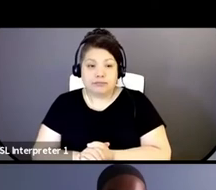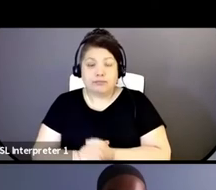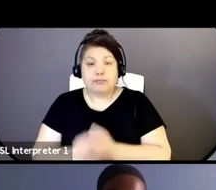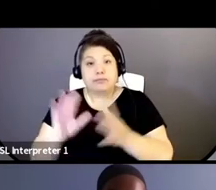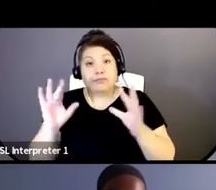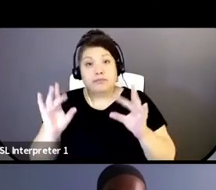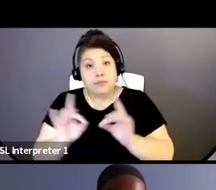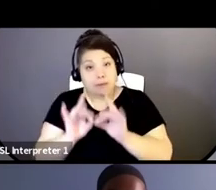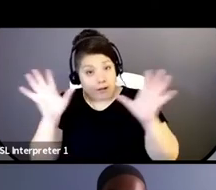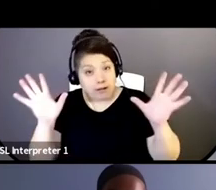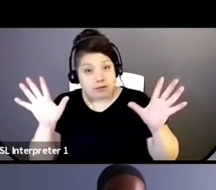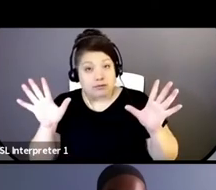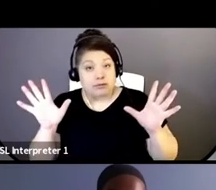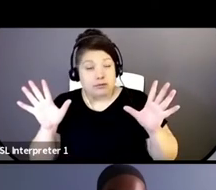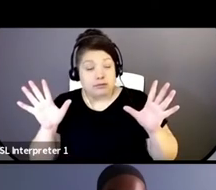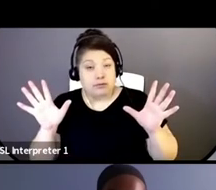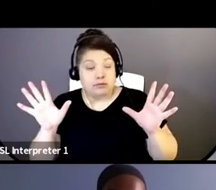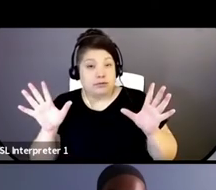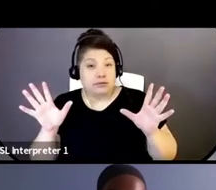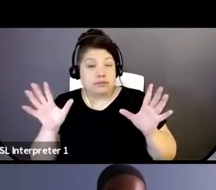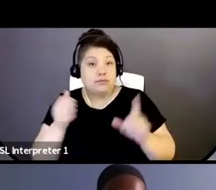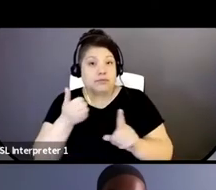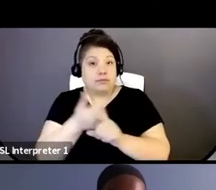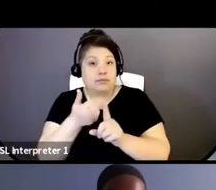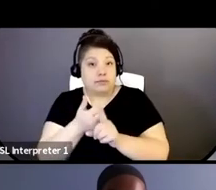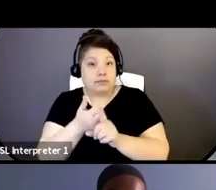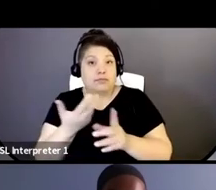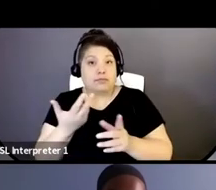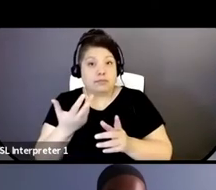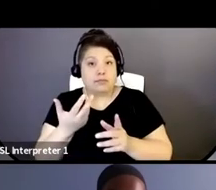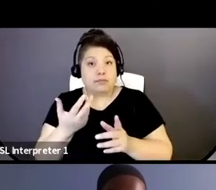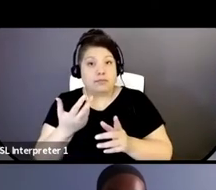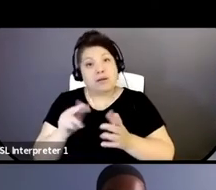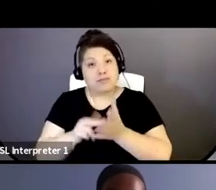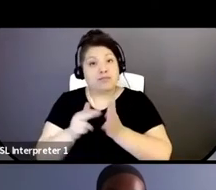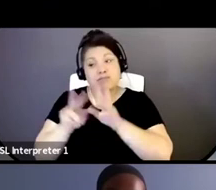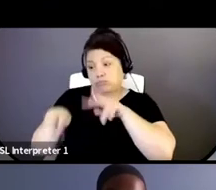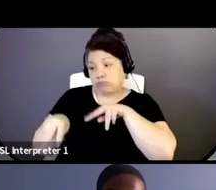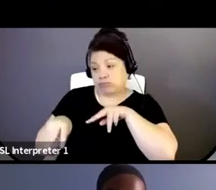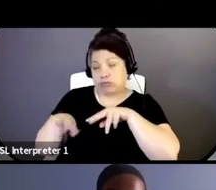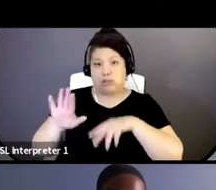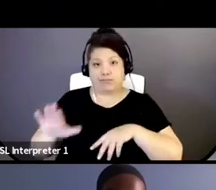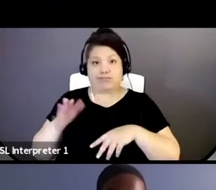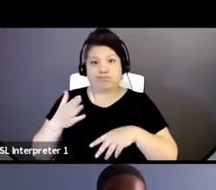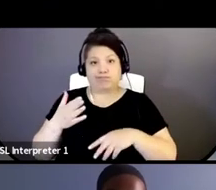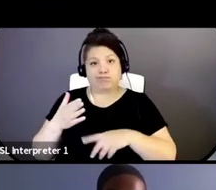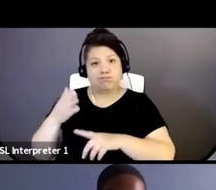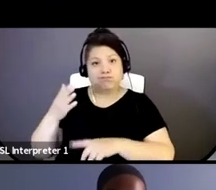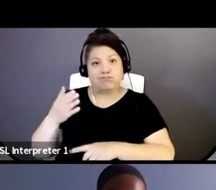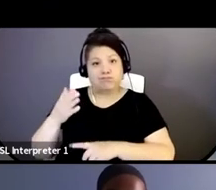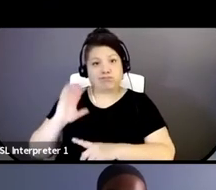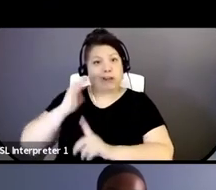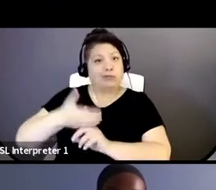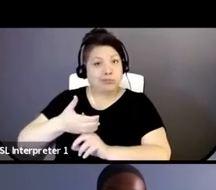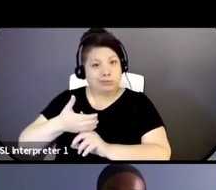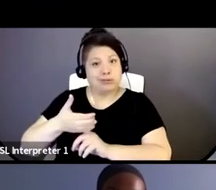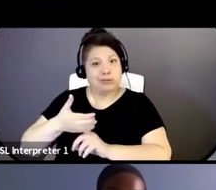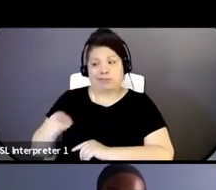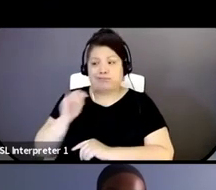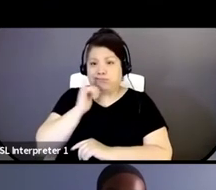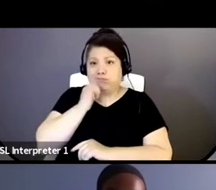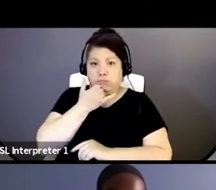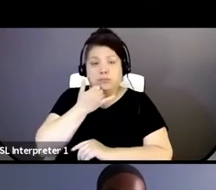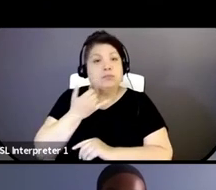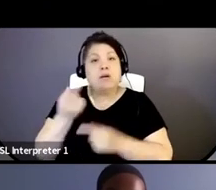violence is not a personal failing. It happens in the context of a society